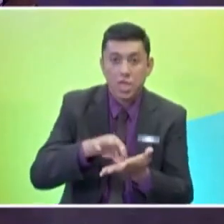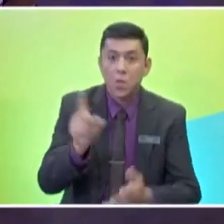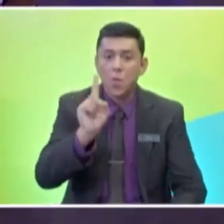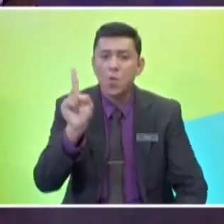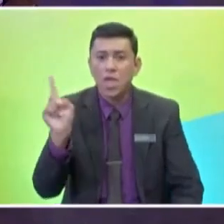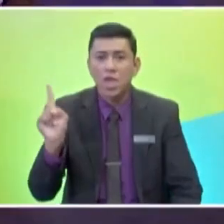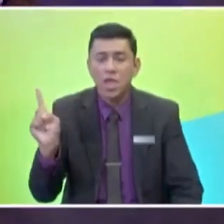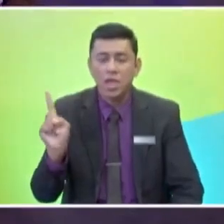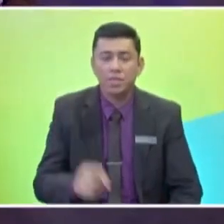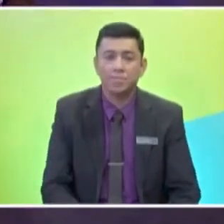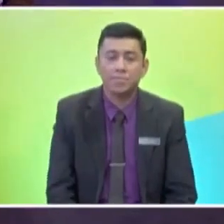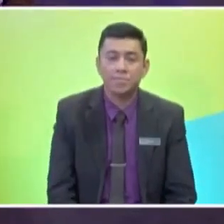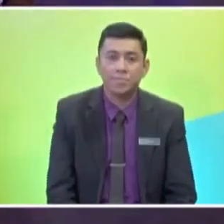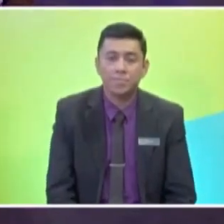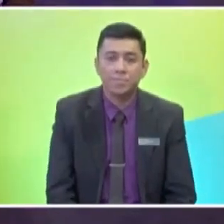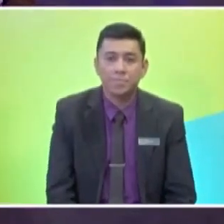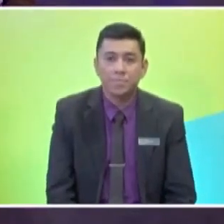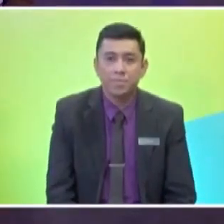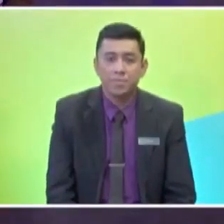Chicken?